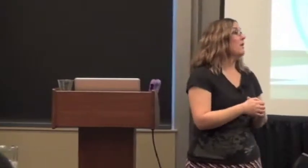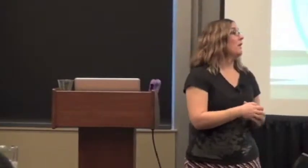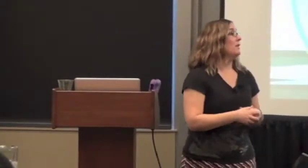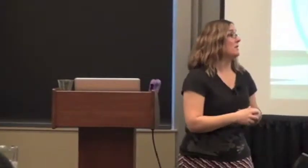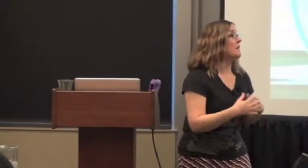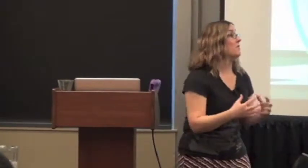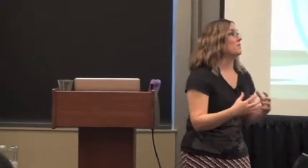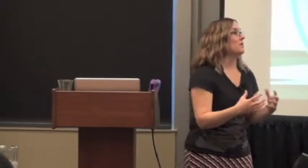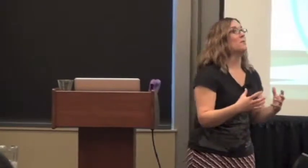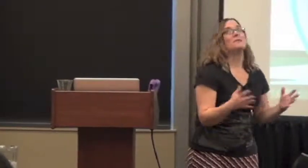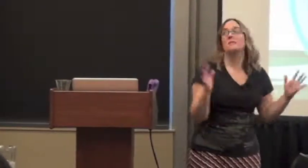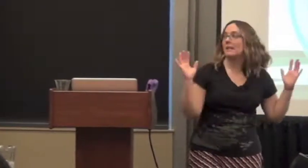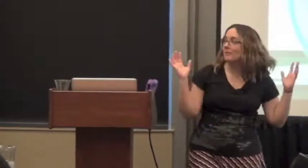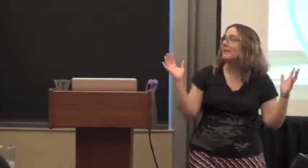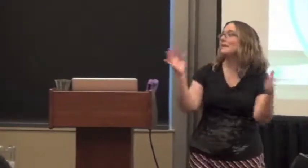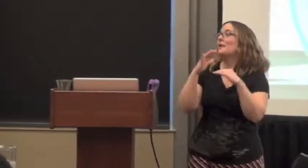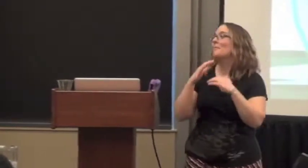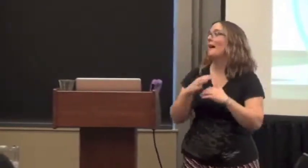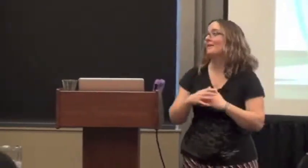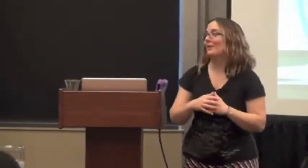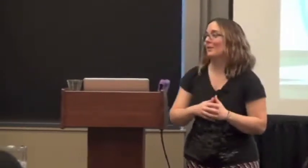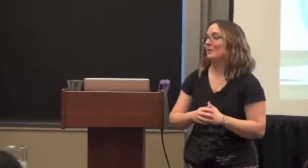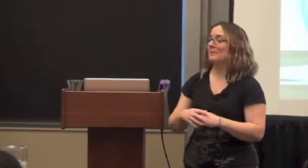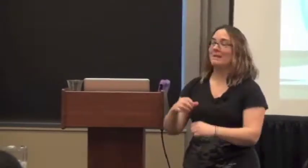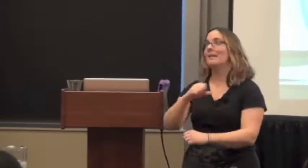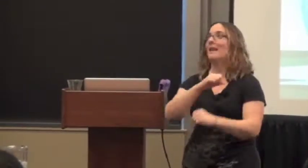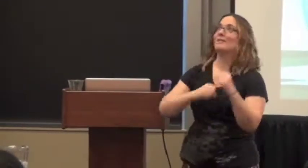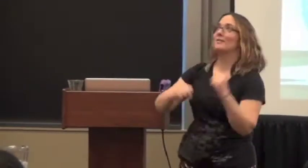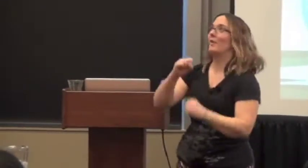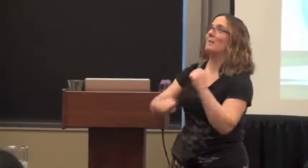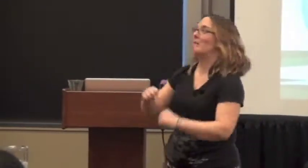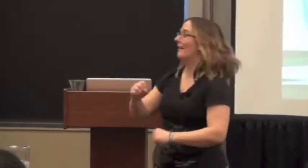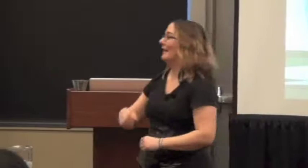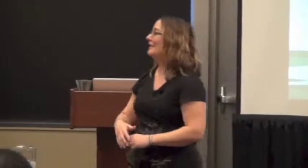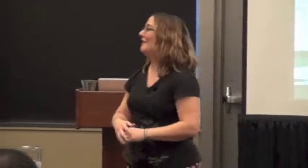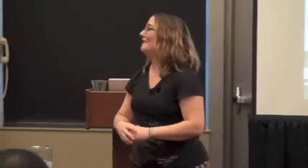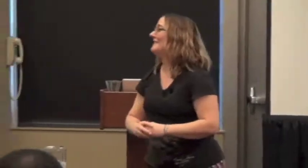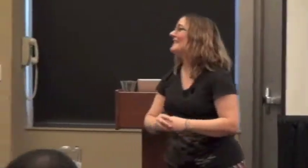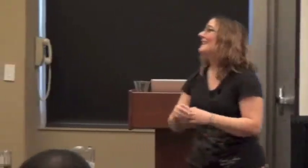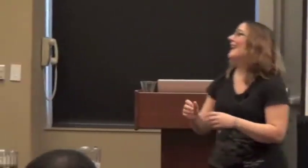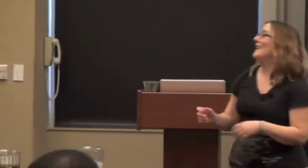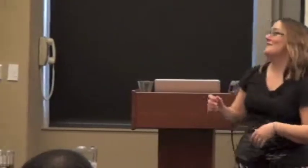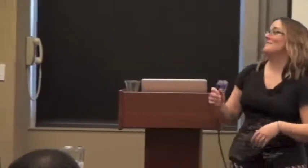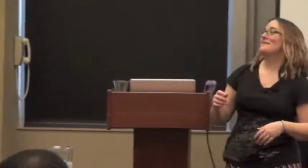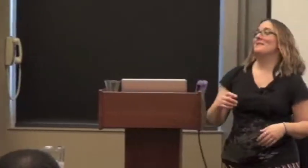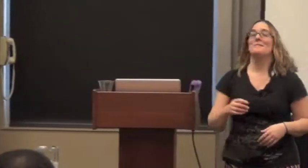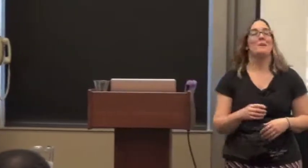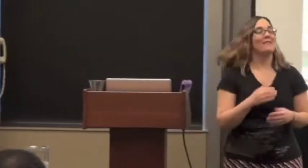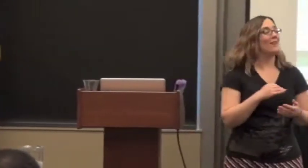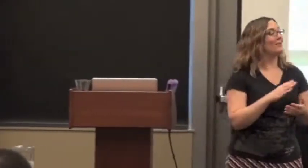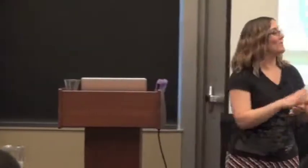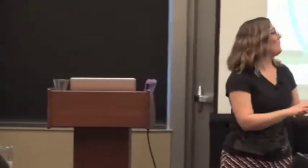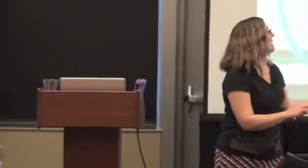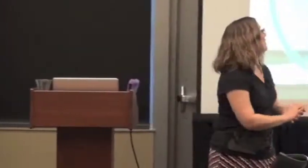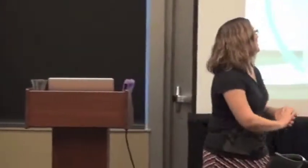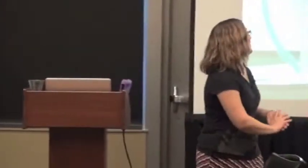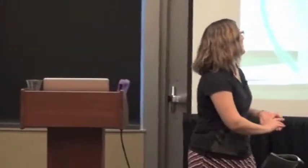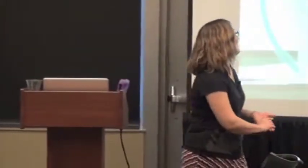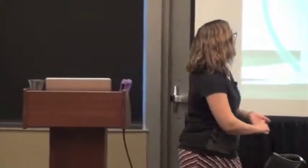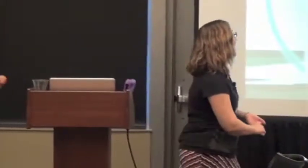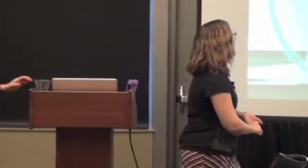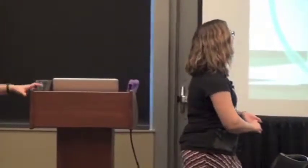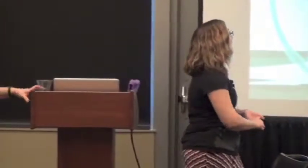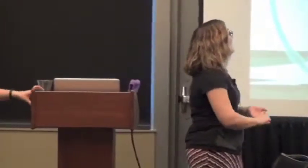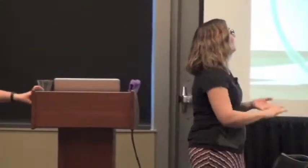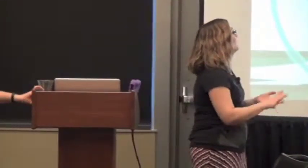room. And today we were so busy we didn't even get to go back to those. Maybe next February, who knows? But there is so much to